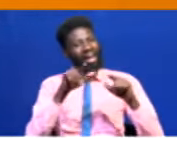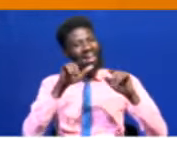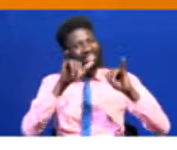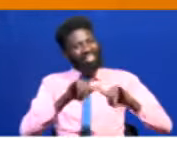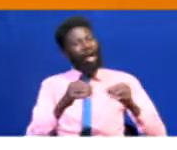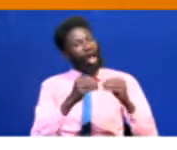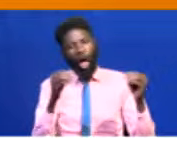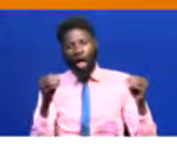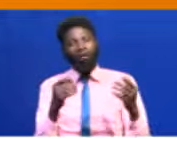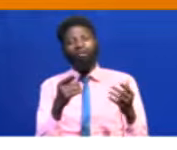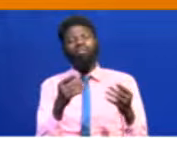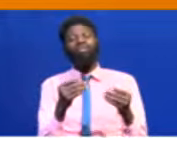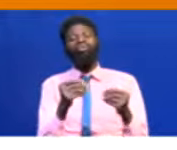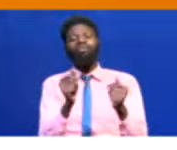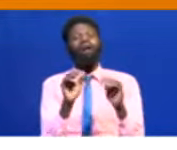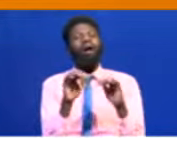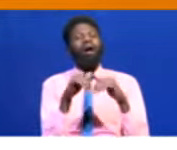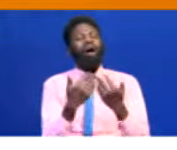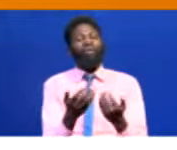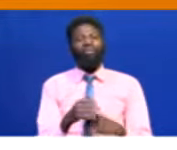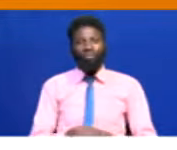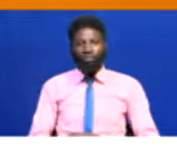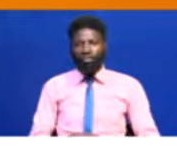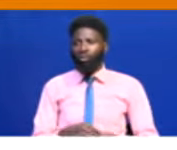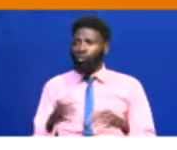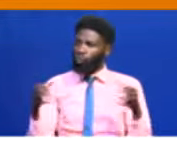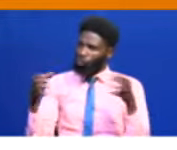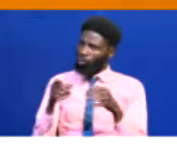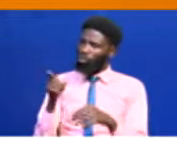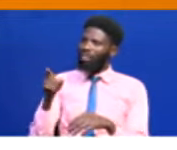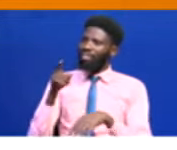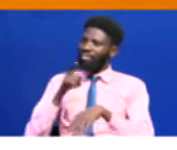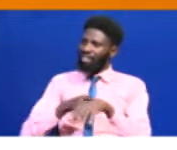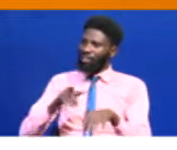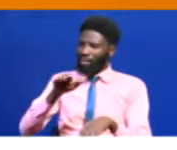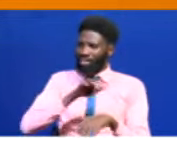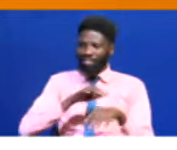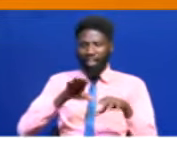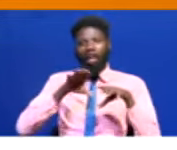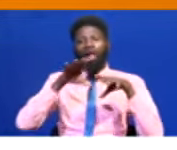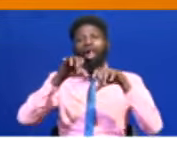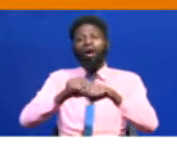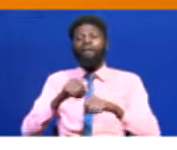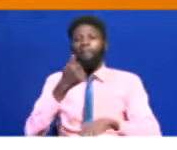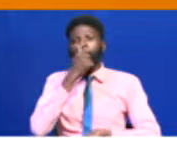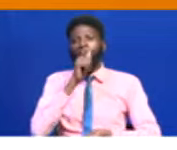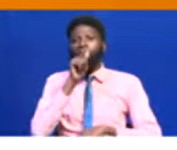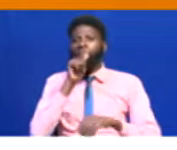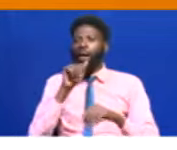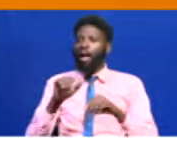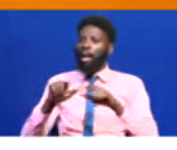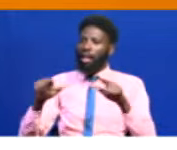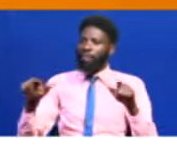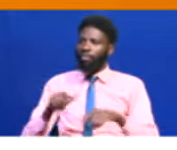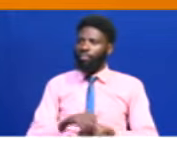do away with matters of squatters, especially on encroachment into private land?